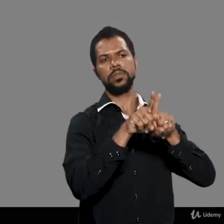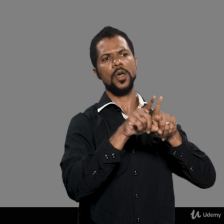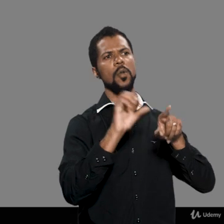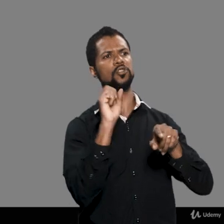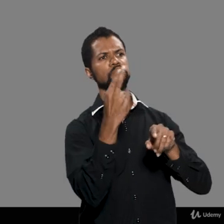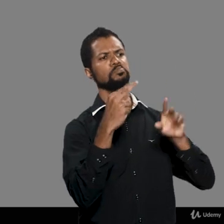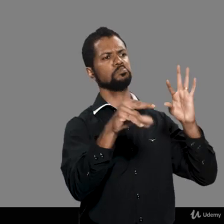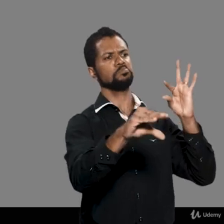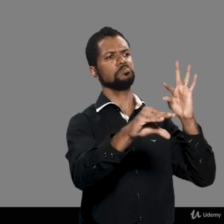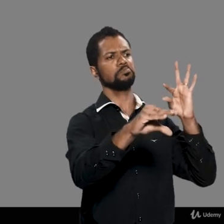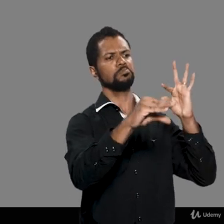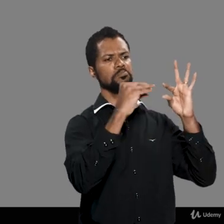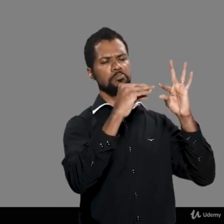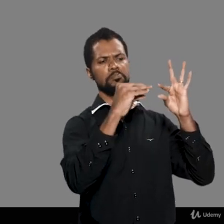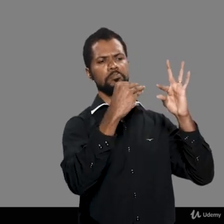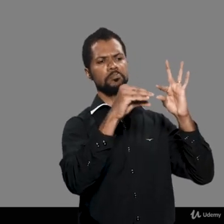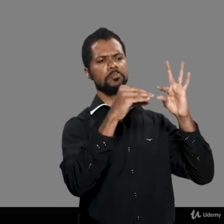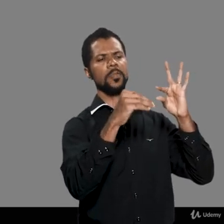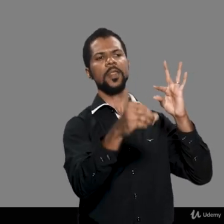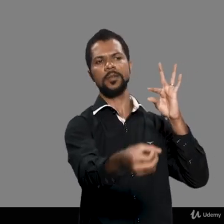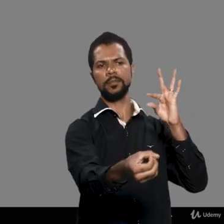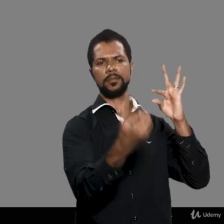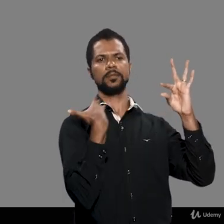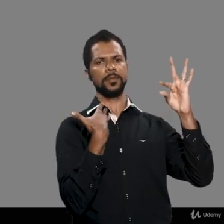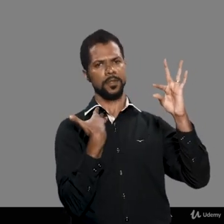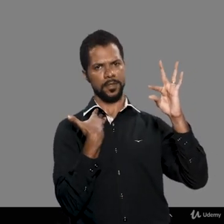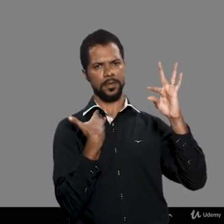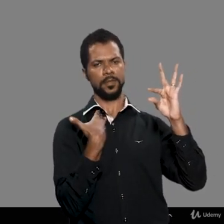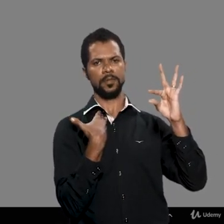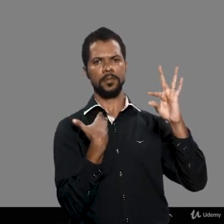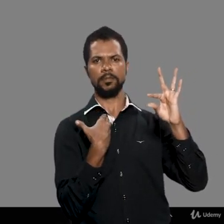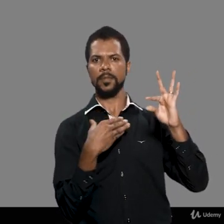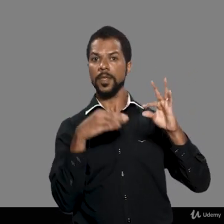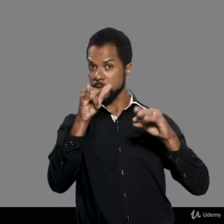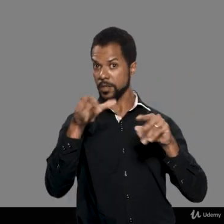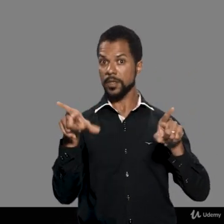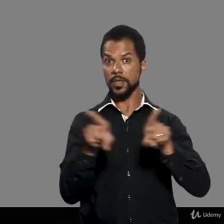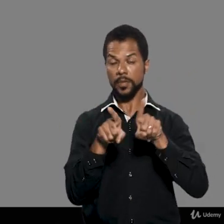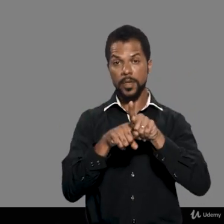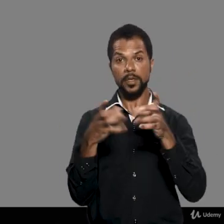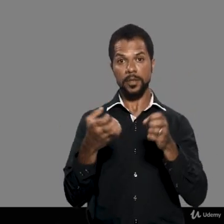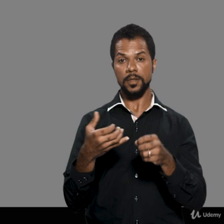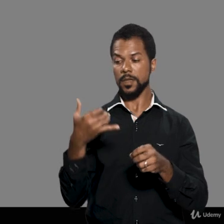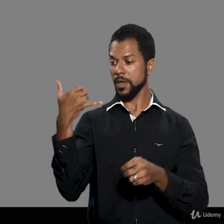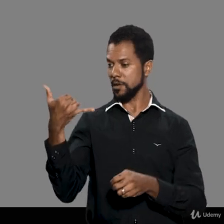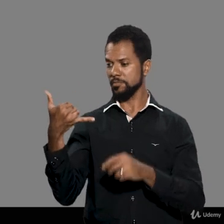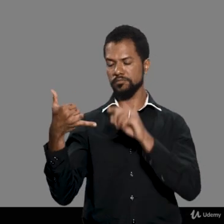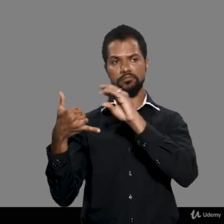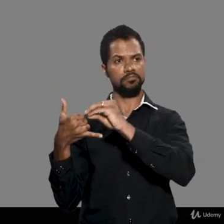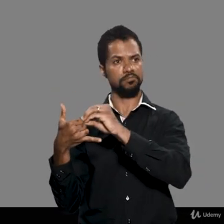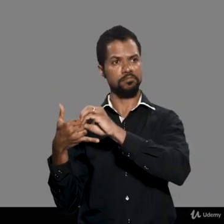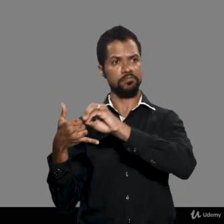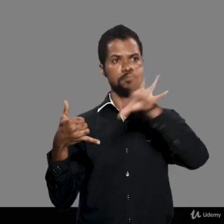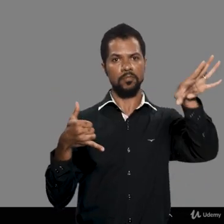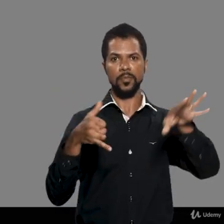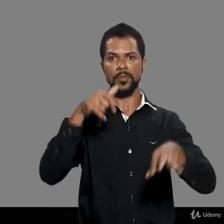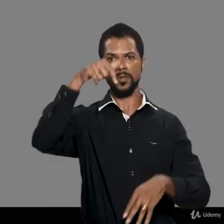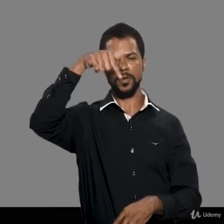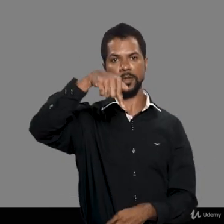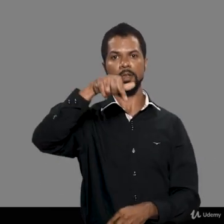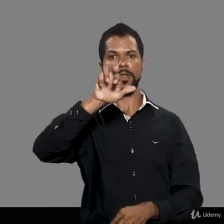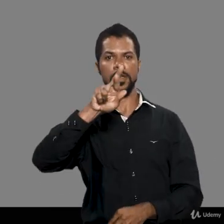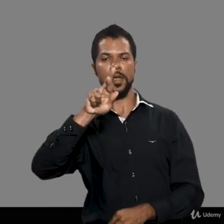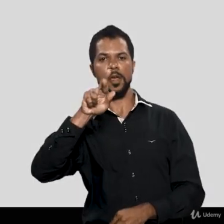your wallet or see the QR code and send this person your QR code to do the automatic